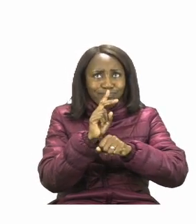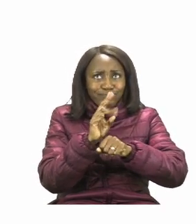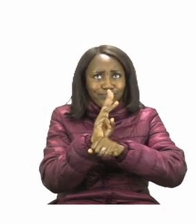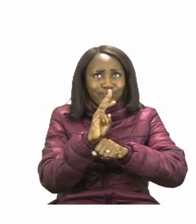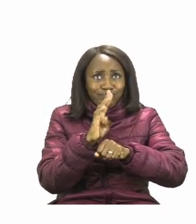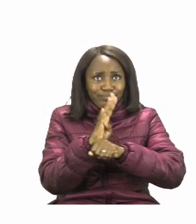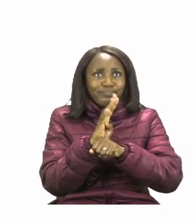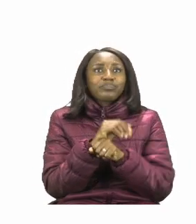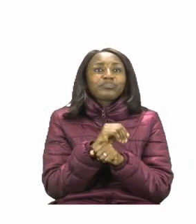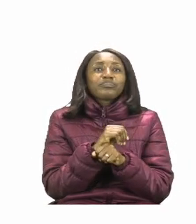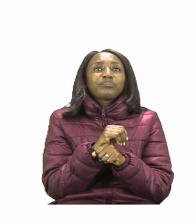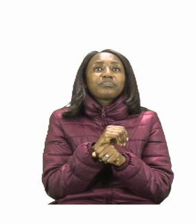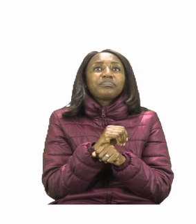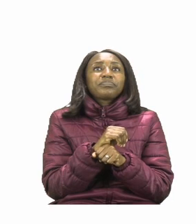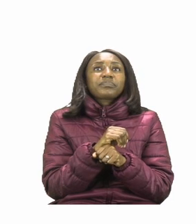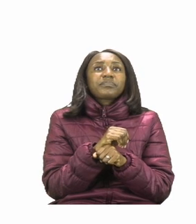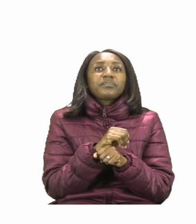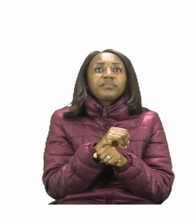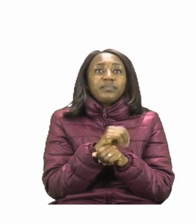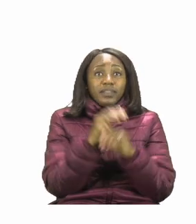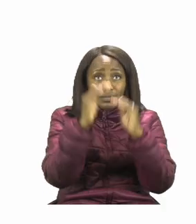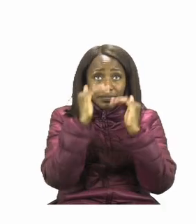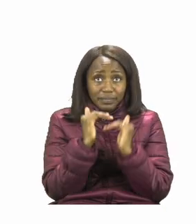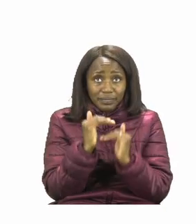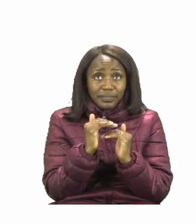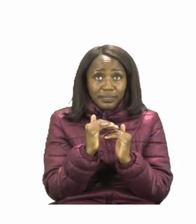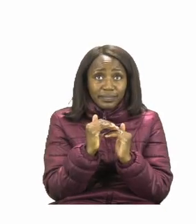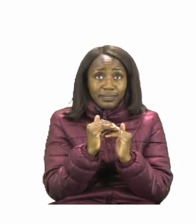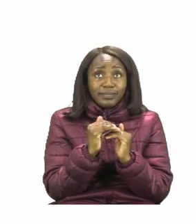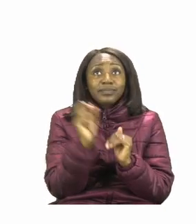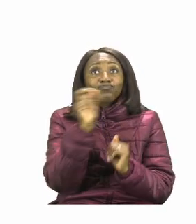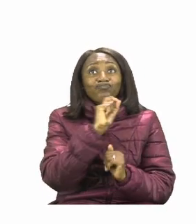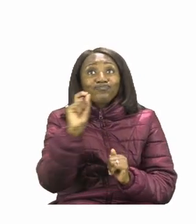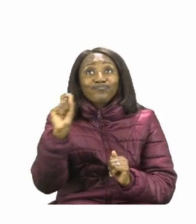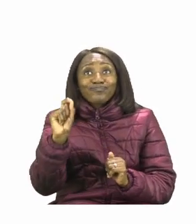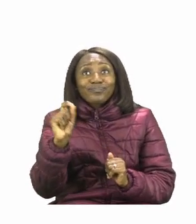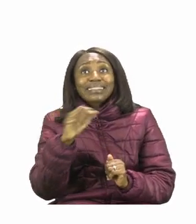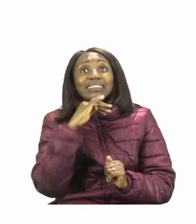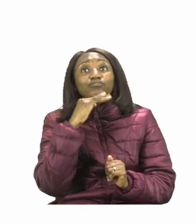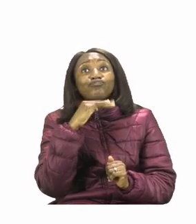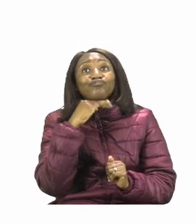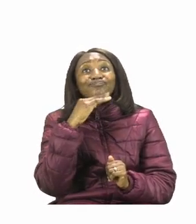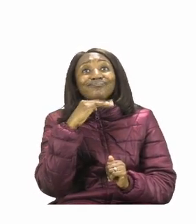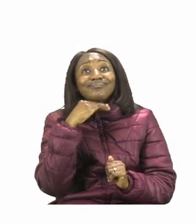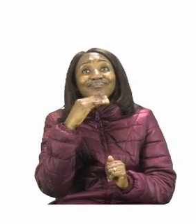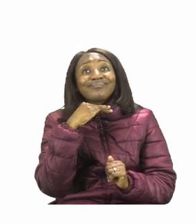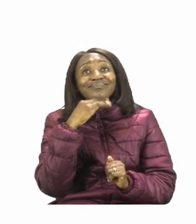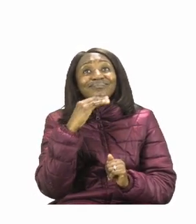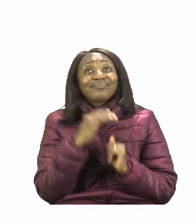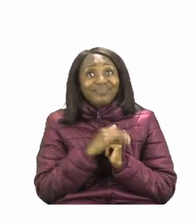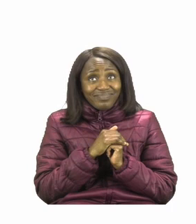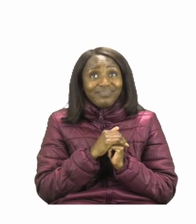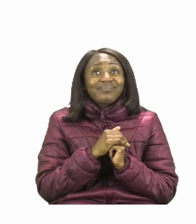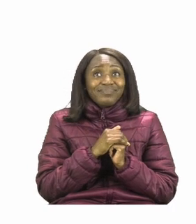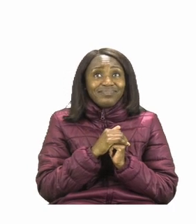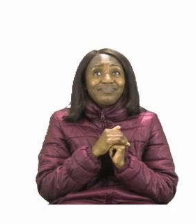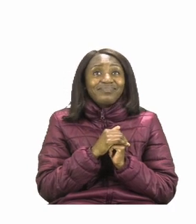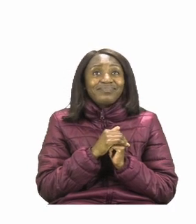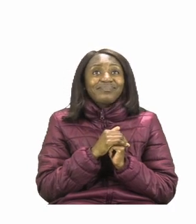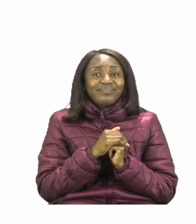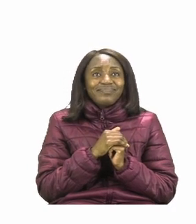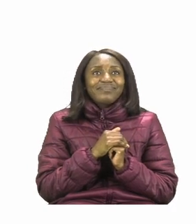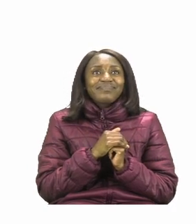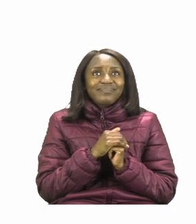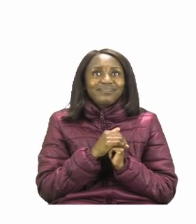Afterwards, it's going to be our job to now write a story about what the vocabulary words have to